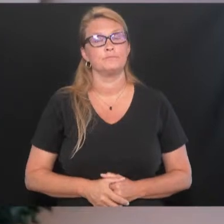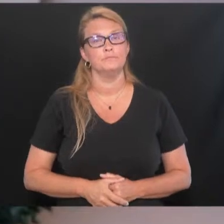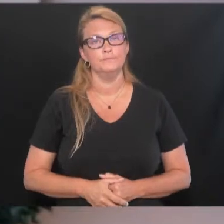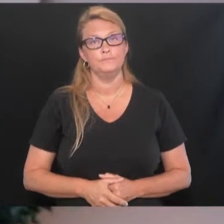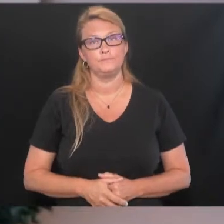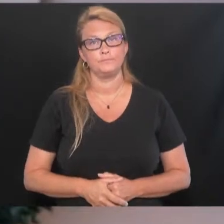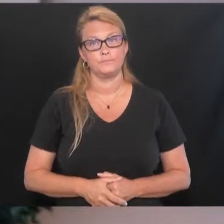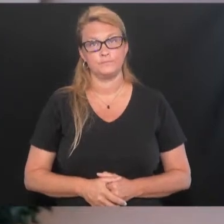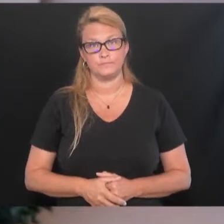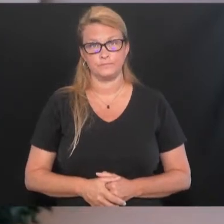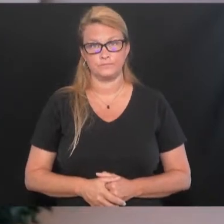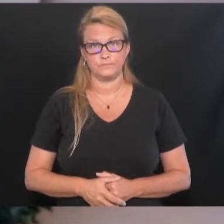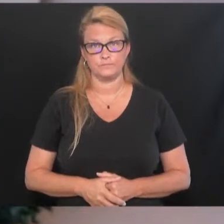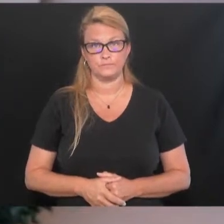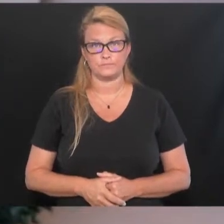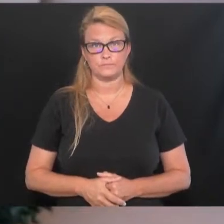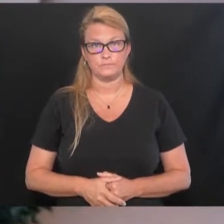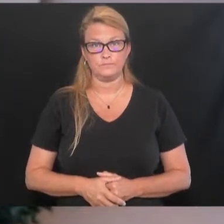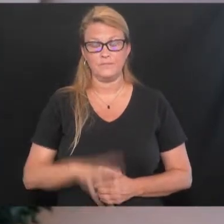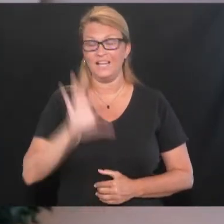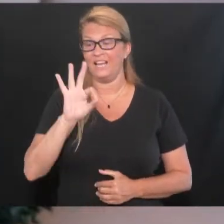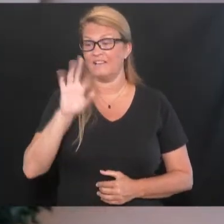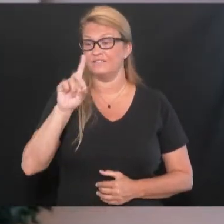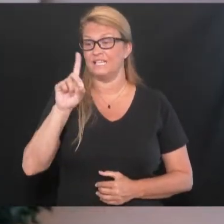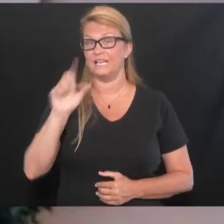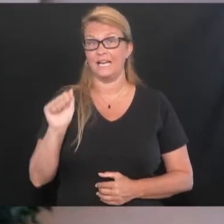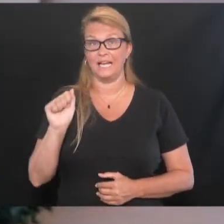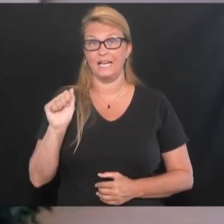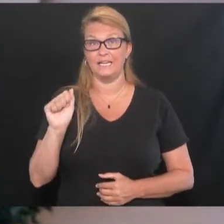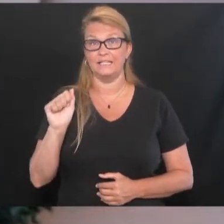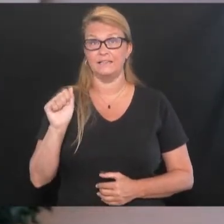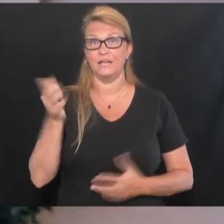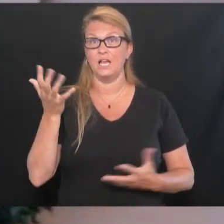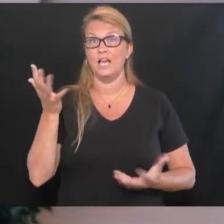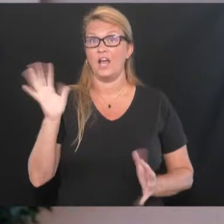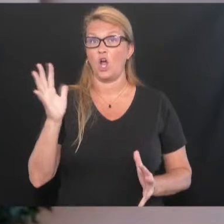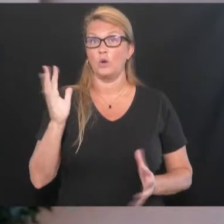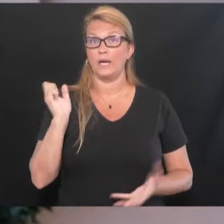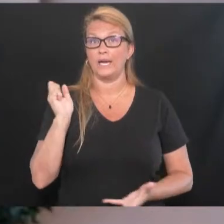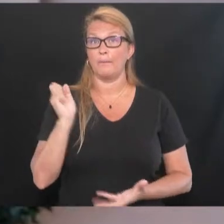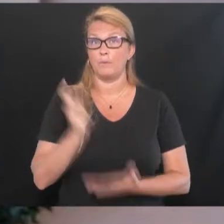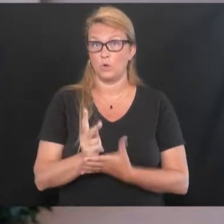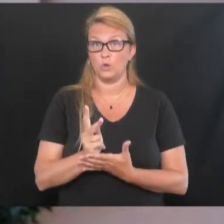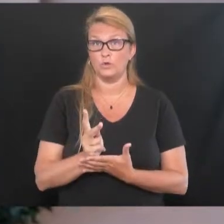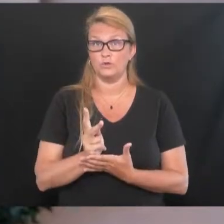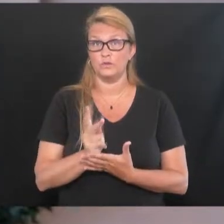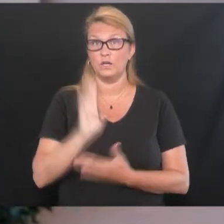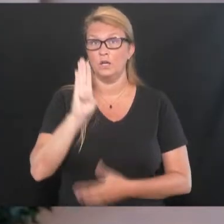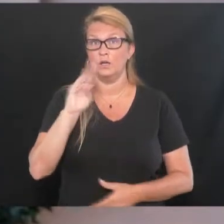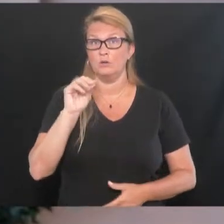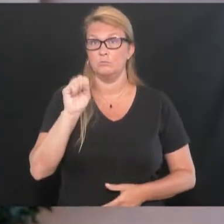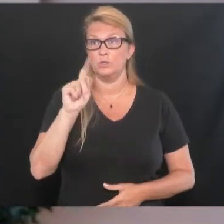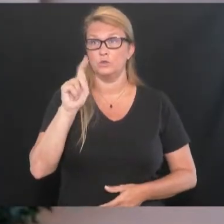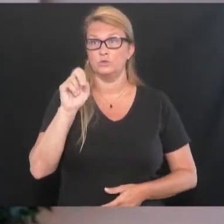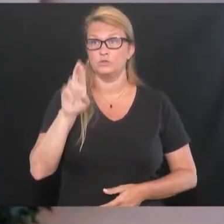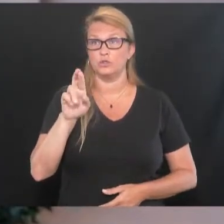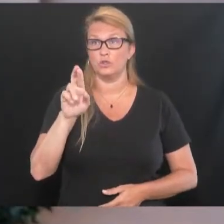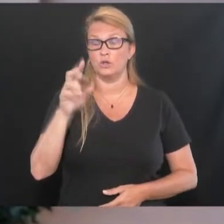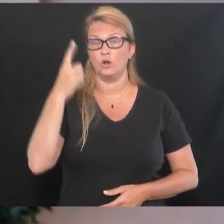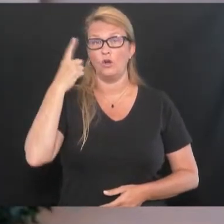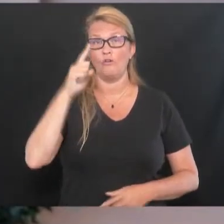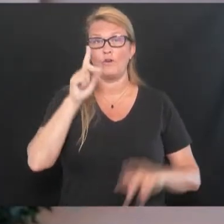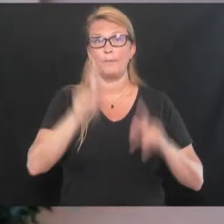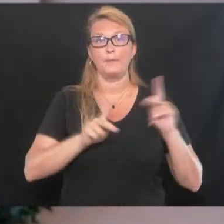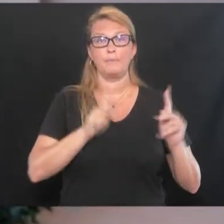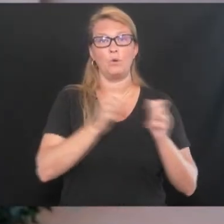the governor announced that the Food and Drug Administration has approved the boosters for people that are